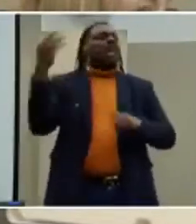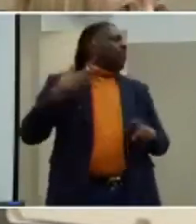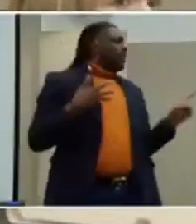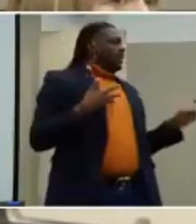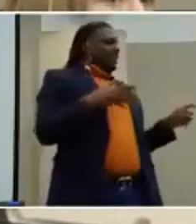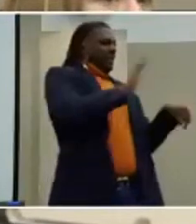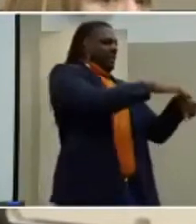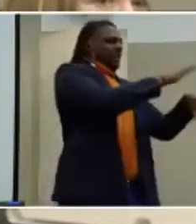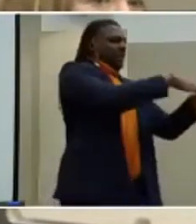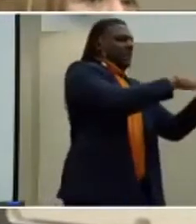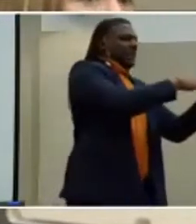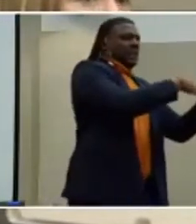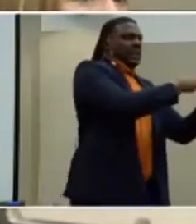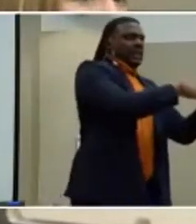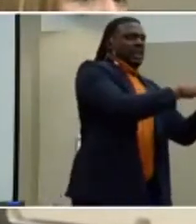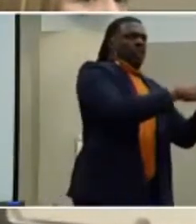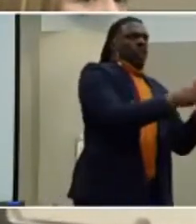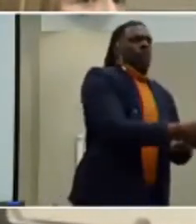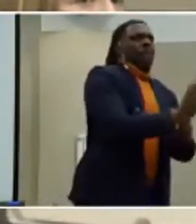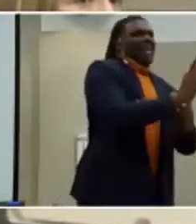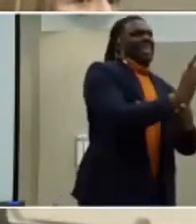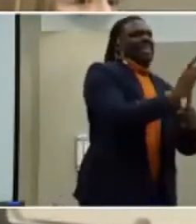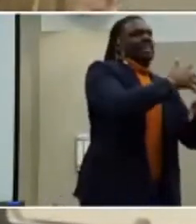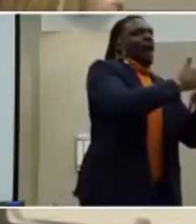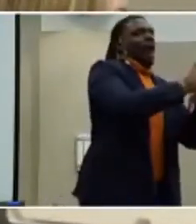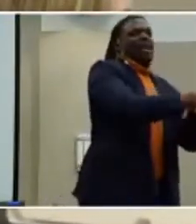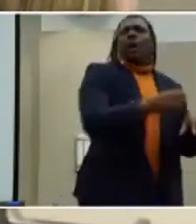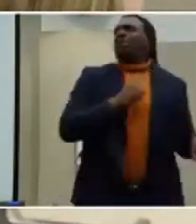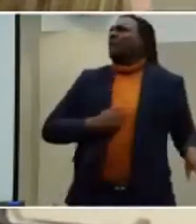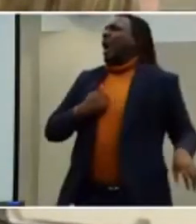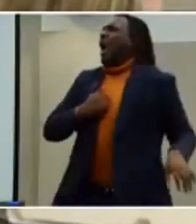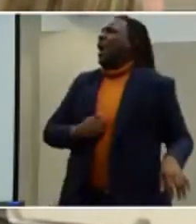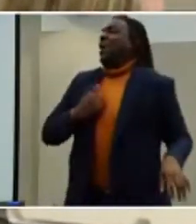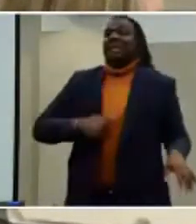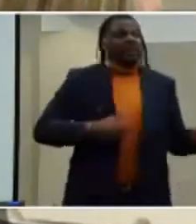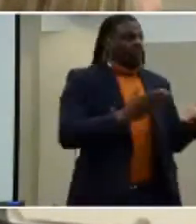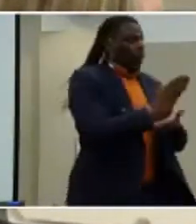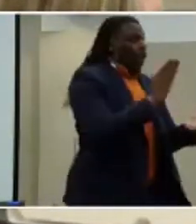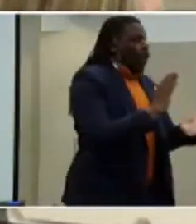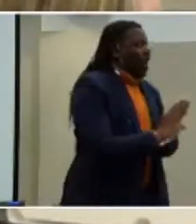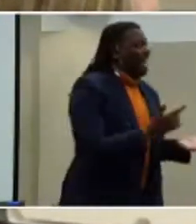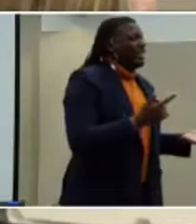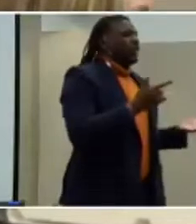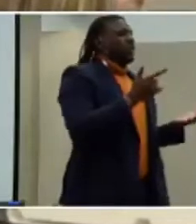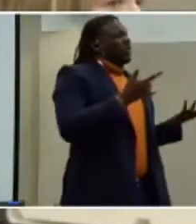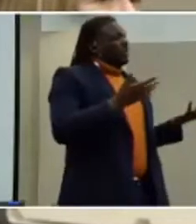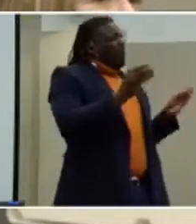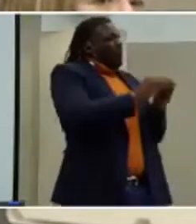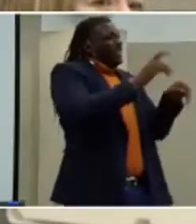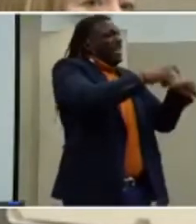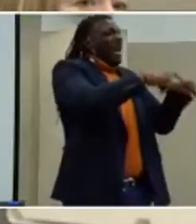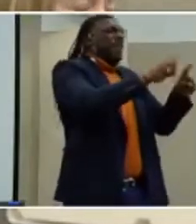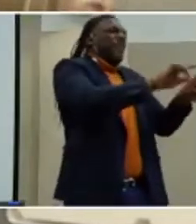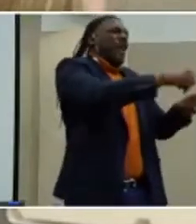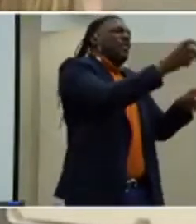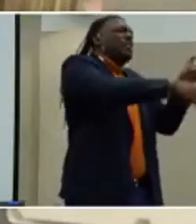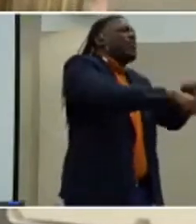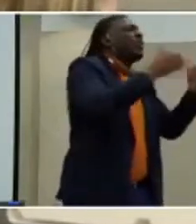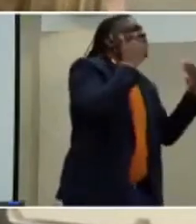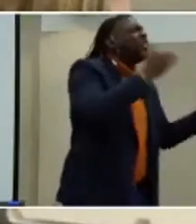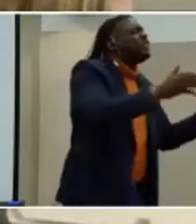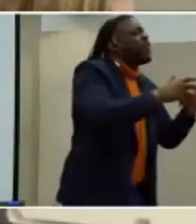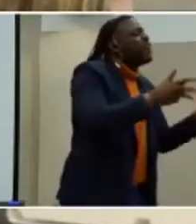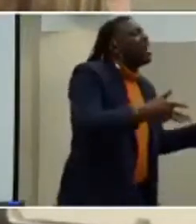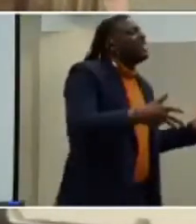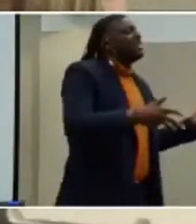Casley? Yes. That took your 3 minutes up. Oh, I'm sorry. That's all right. We wish we could give more time, and we have others, so thank you very